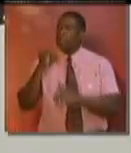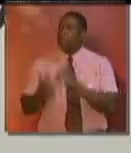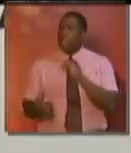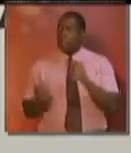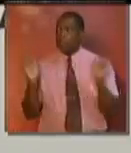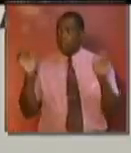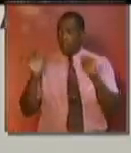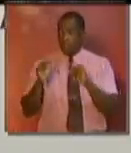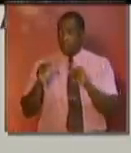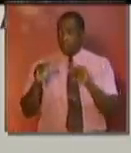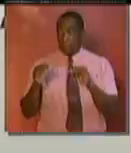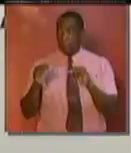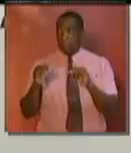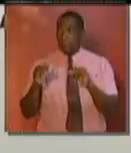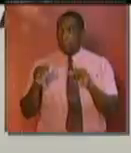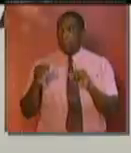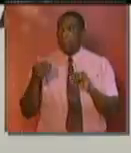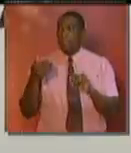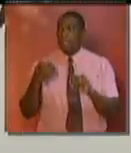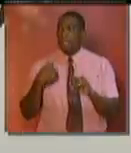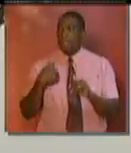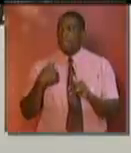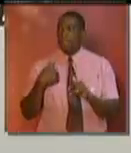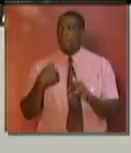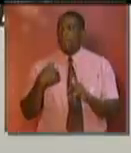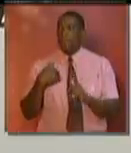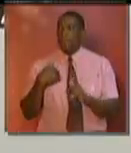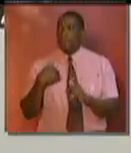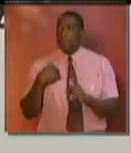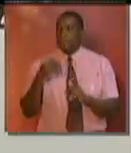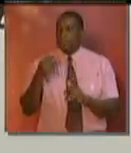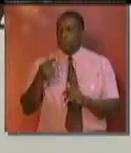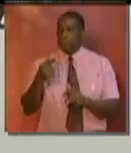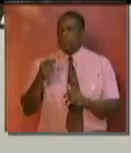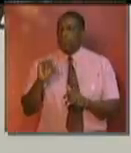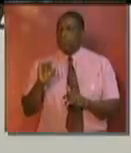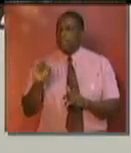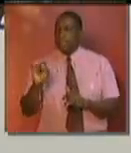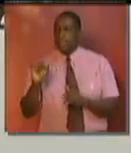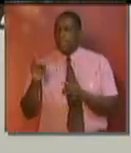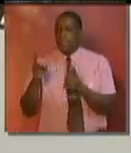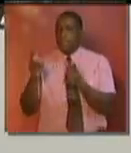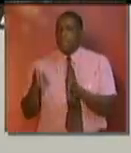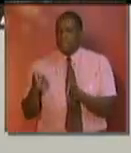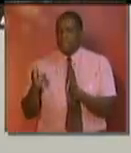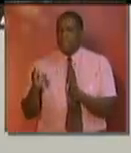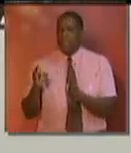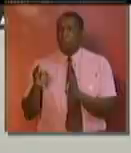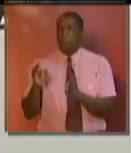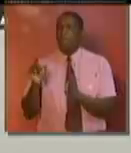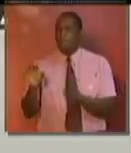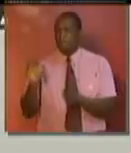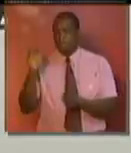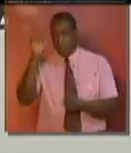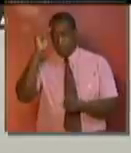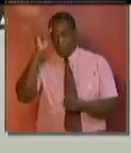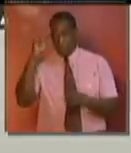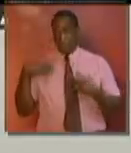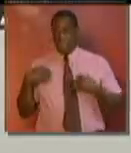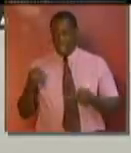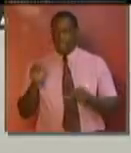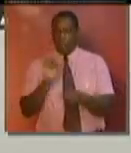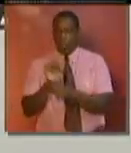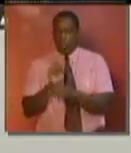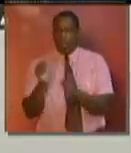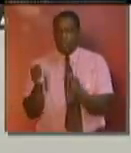and he's the GIS manager of the Ministry of Health and works directly with Dr. Hinds.